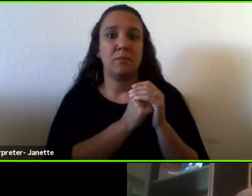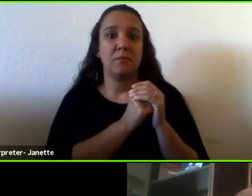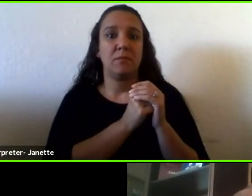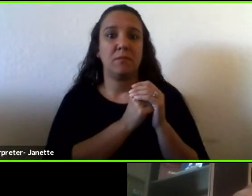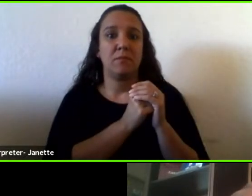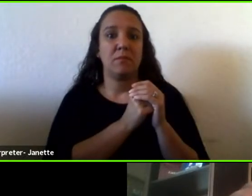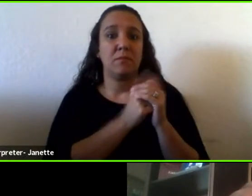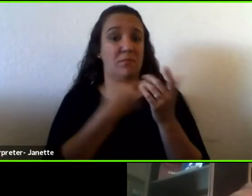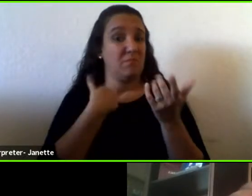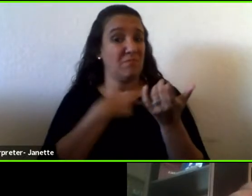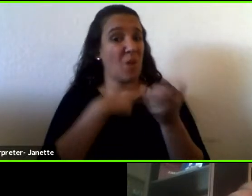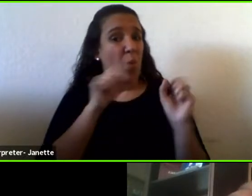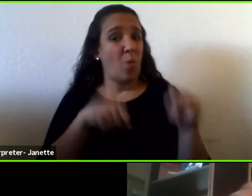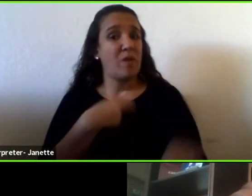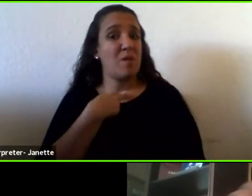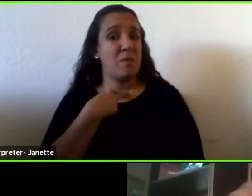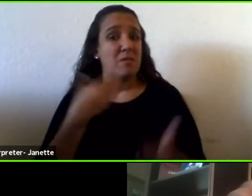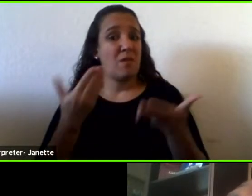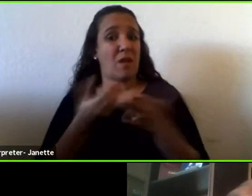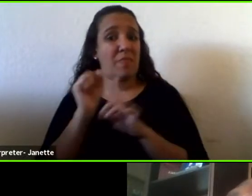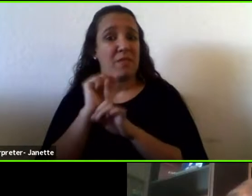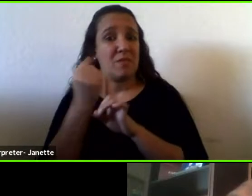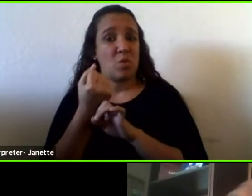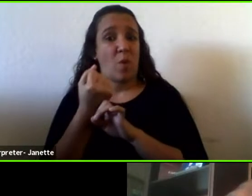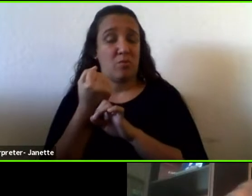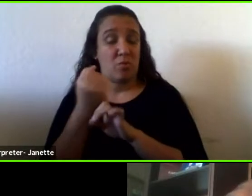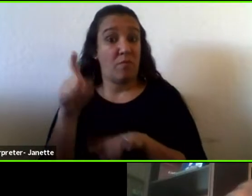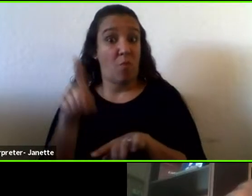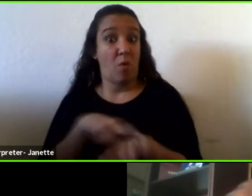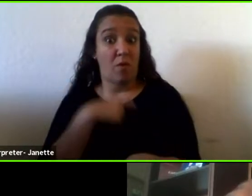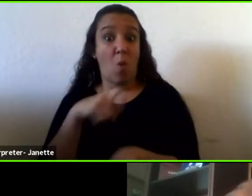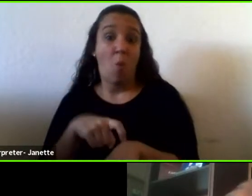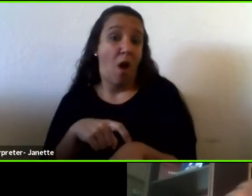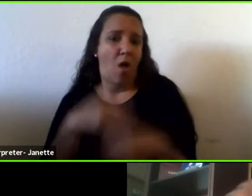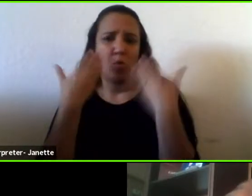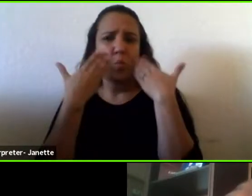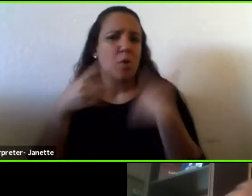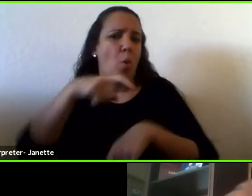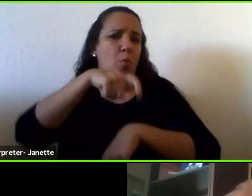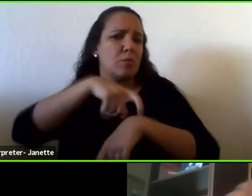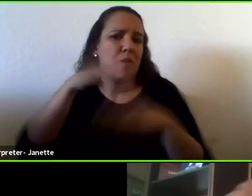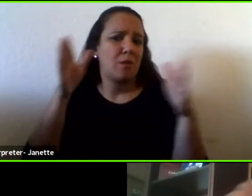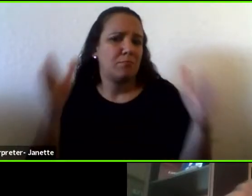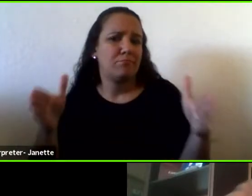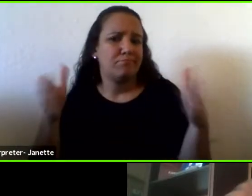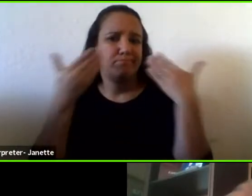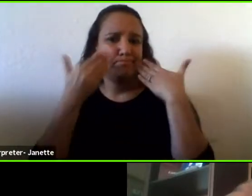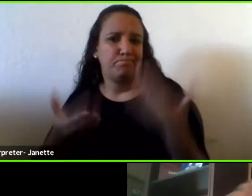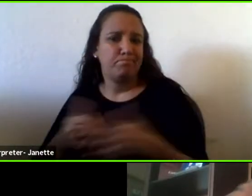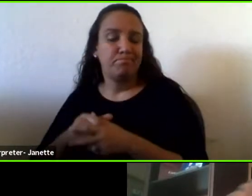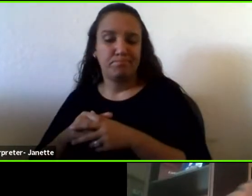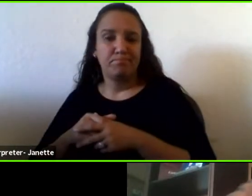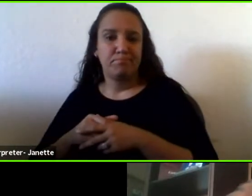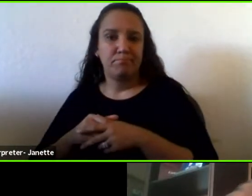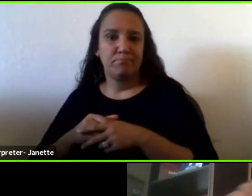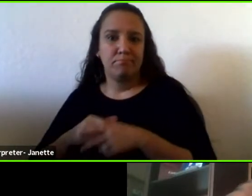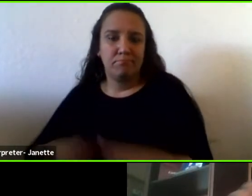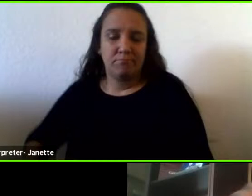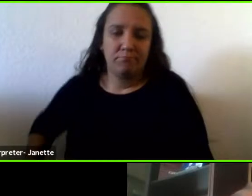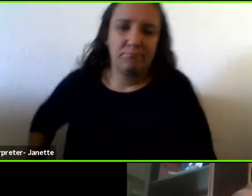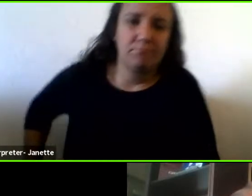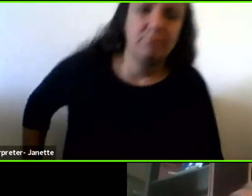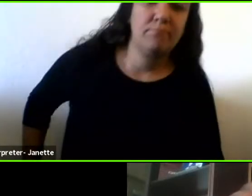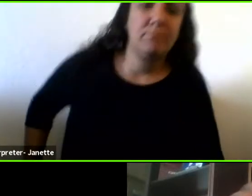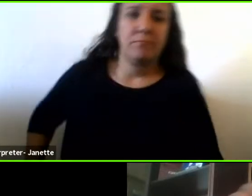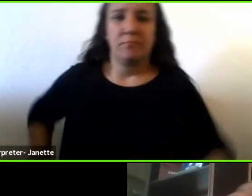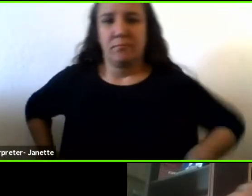We could be in this for a while, and we don't know the time frame. So, you know, that's just sort of a comment, or